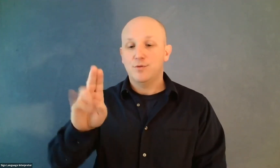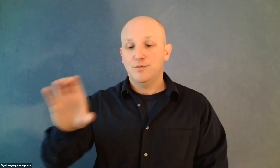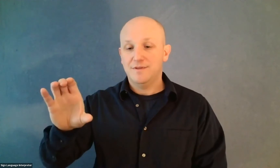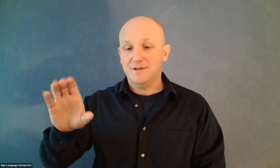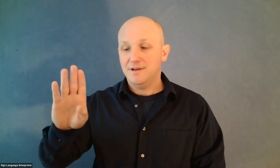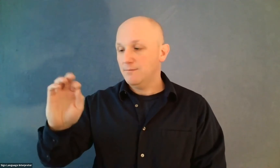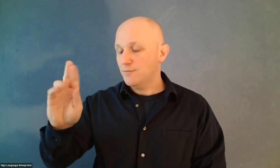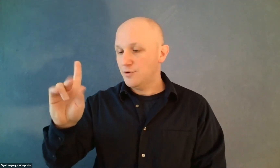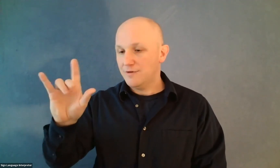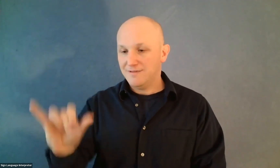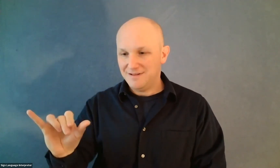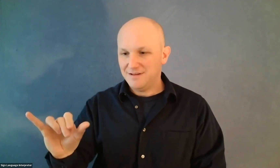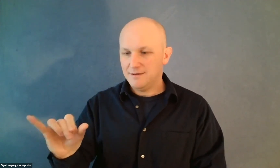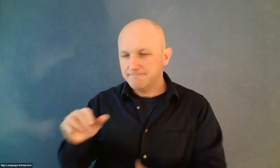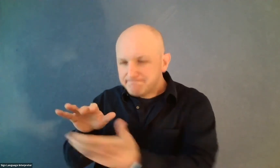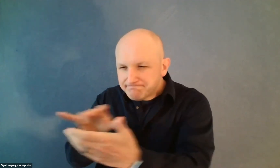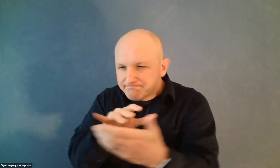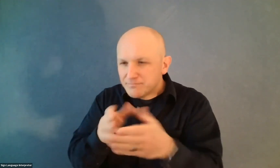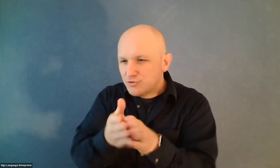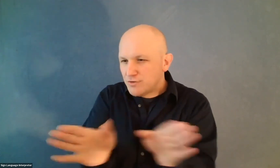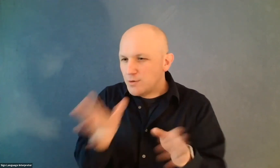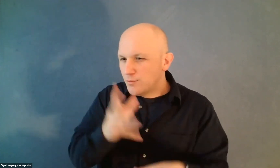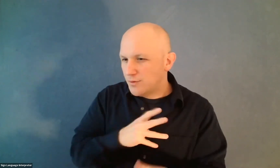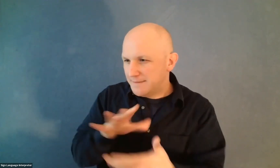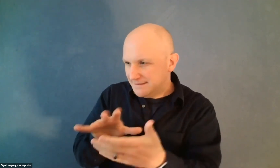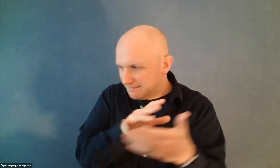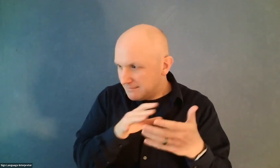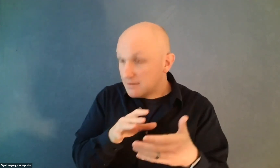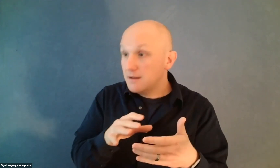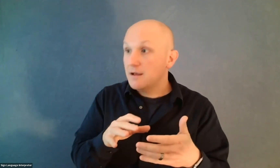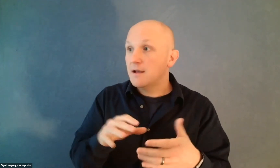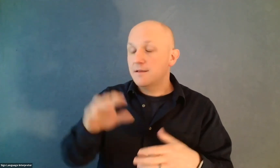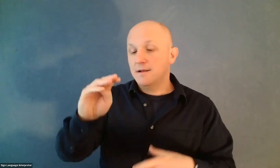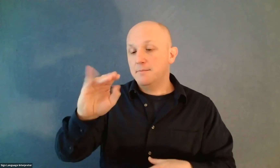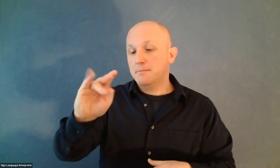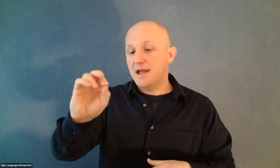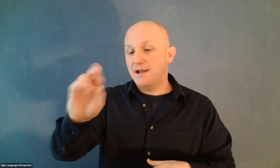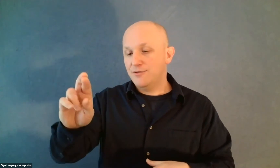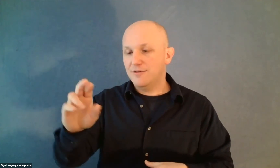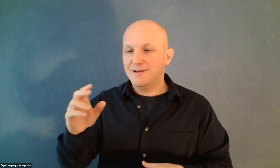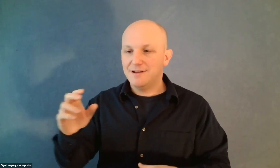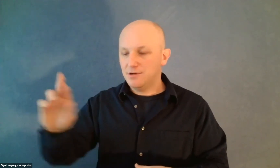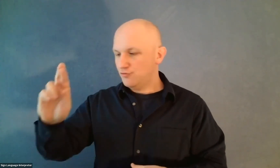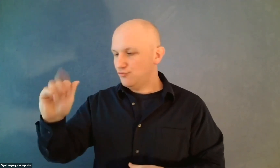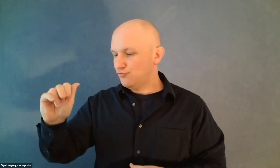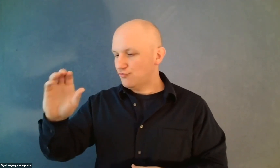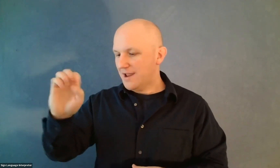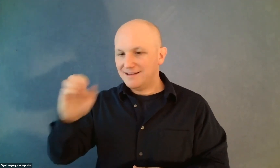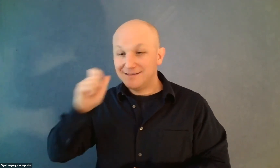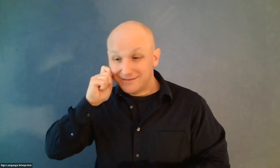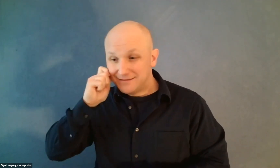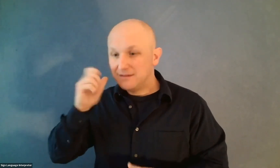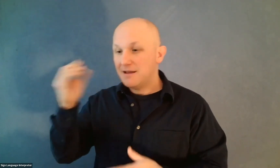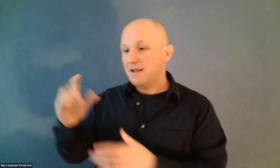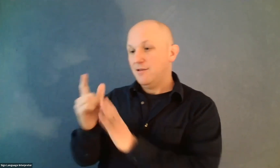I'm studying Gender and Women's Studies. And this summer, I will be starting a minor in Race and the Law, which I'm really excited about. It's a